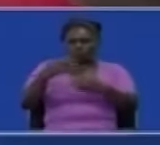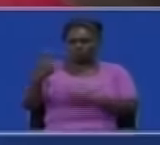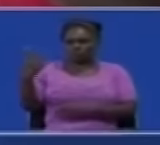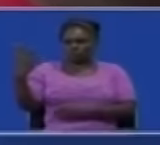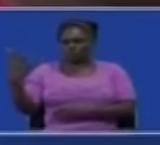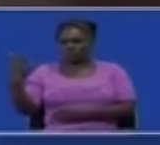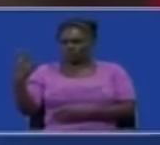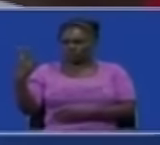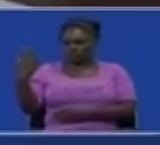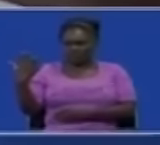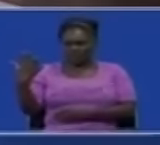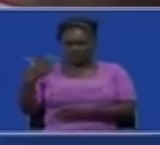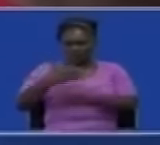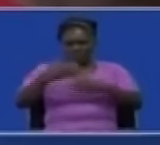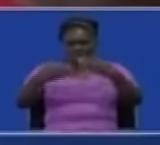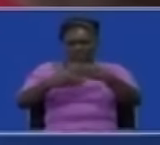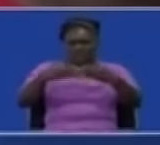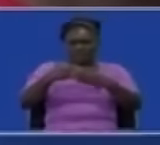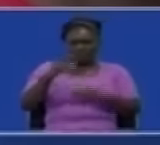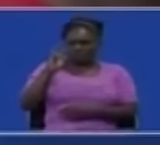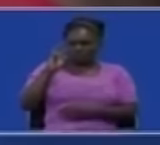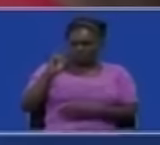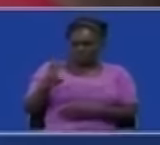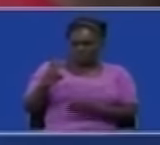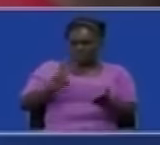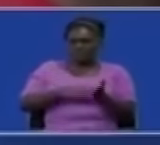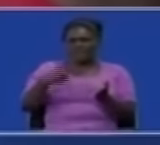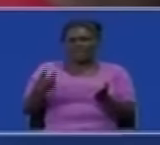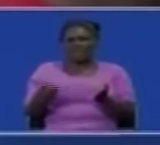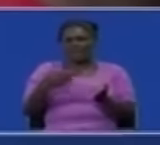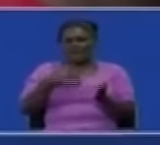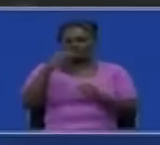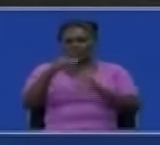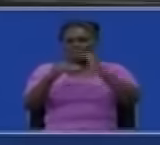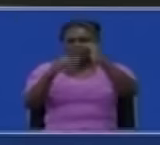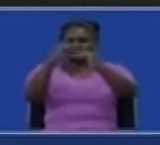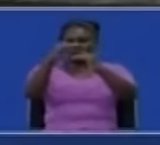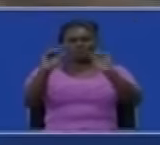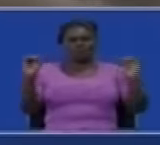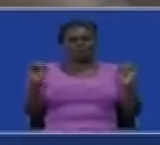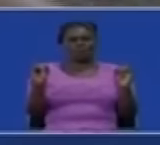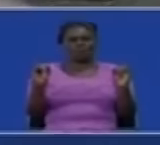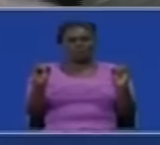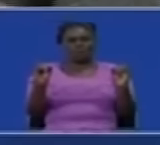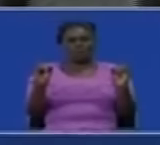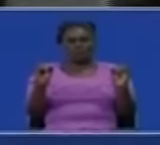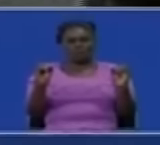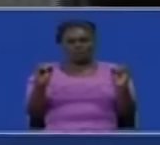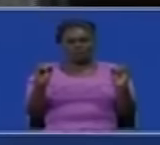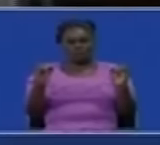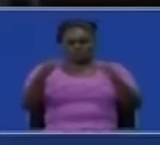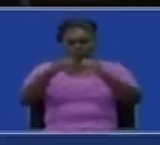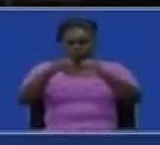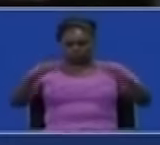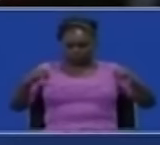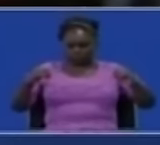24-25 floor house and you install a lift and you fail to have staircases. The most divisive clause